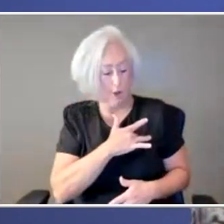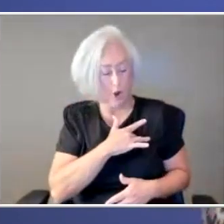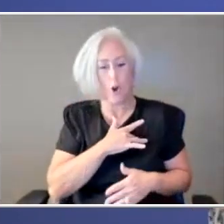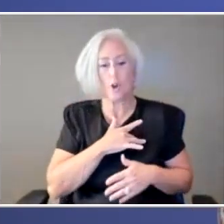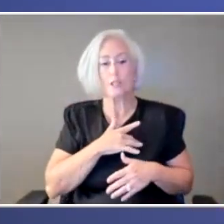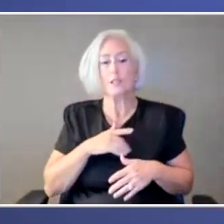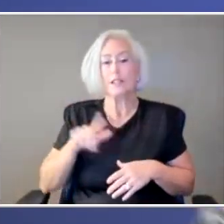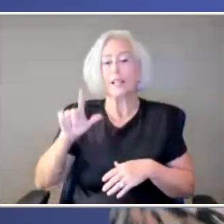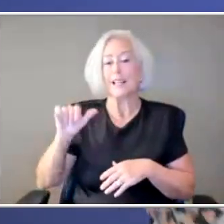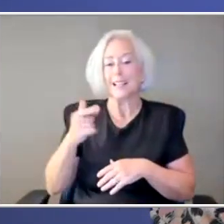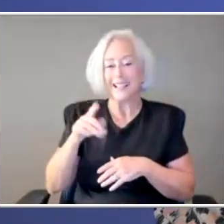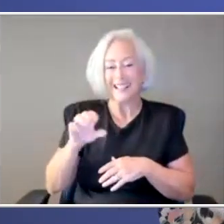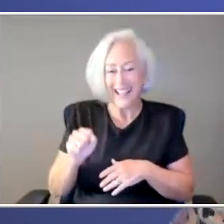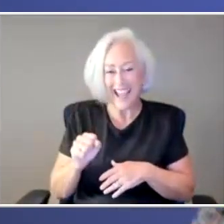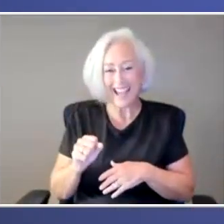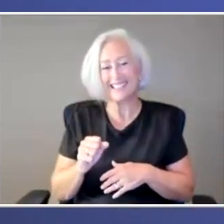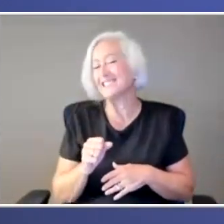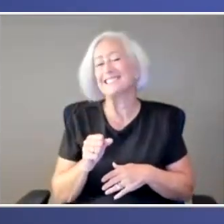morality.